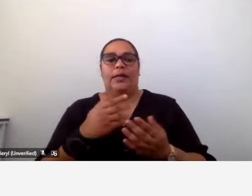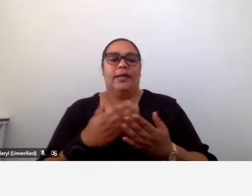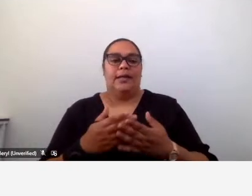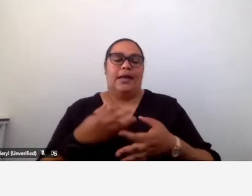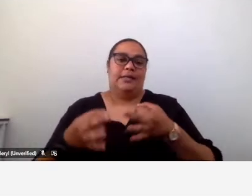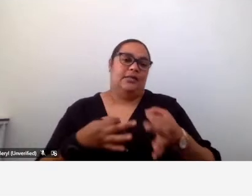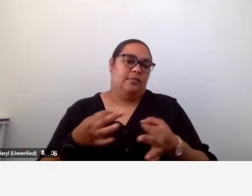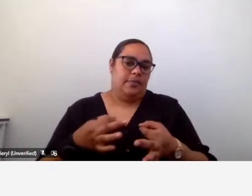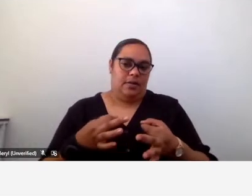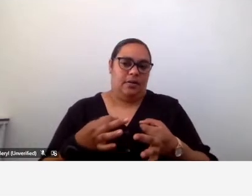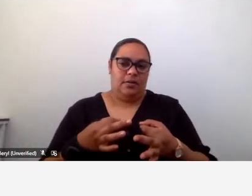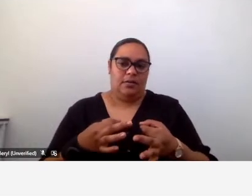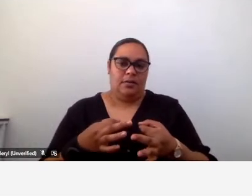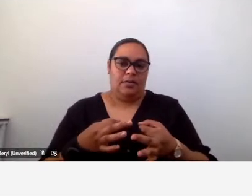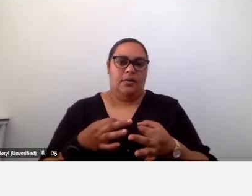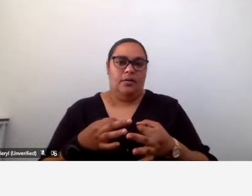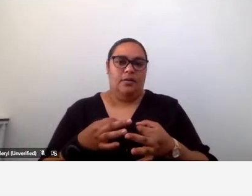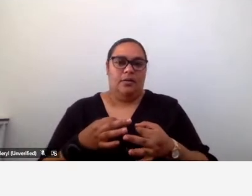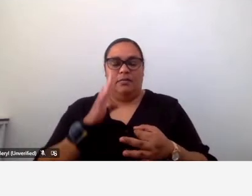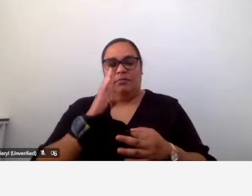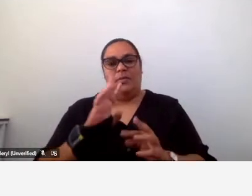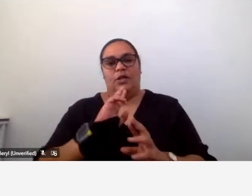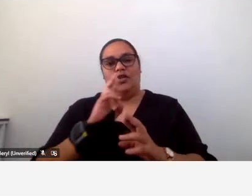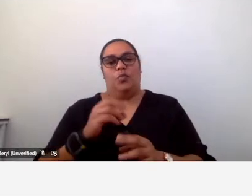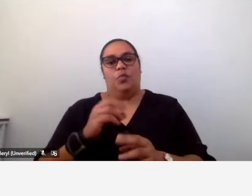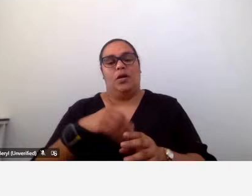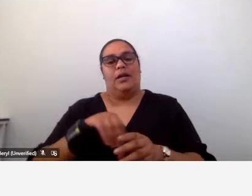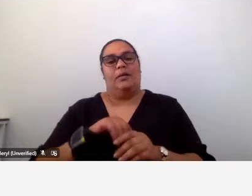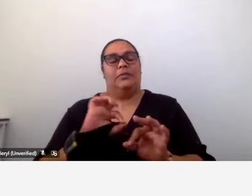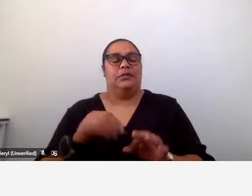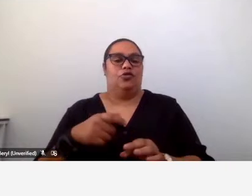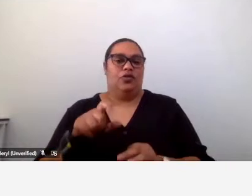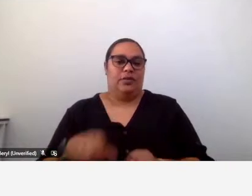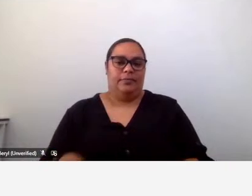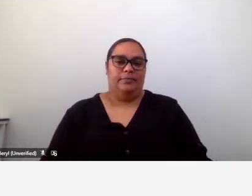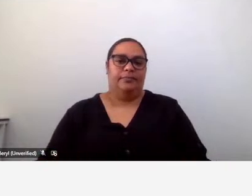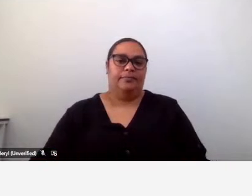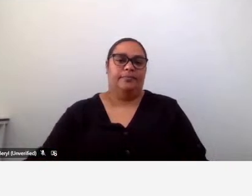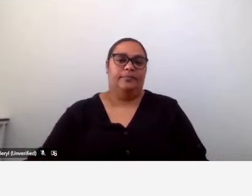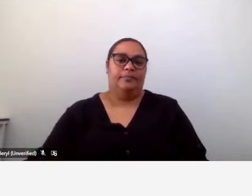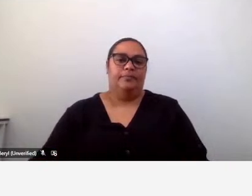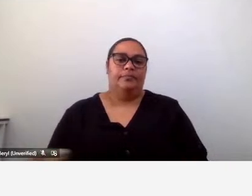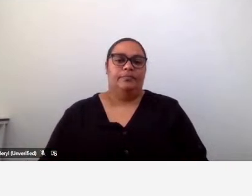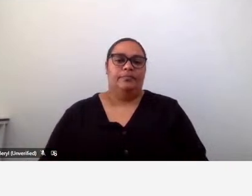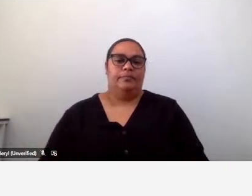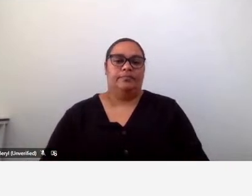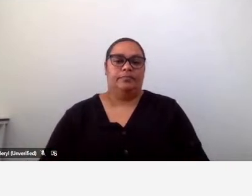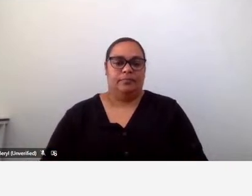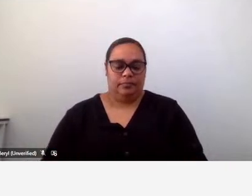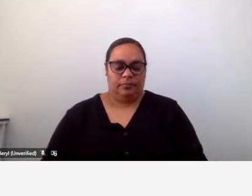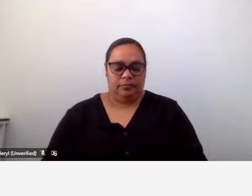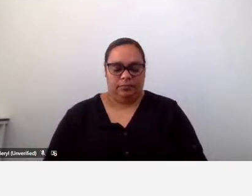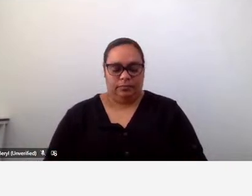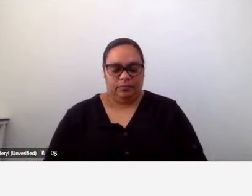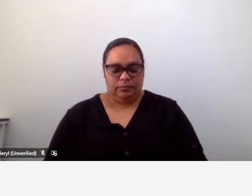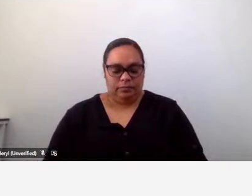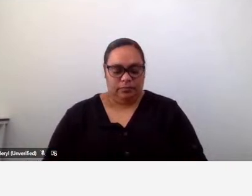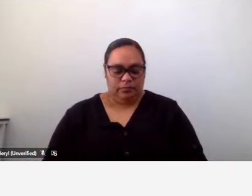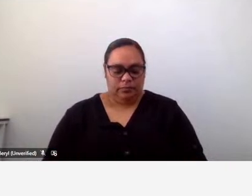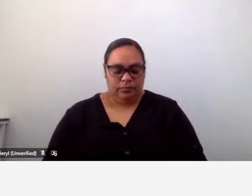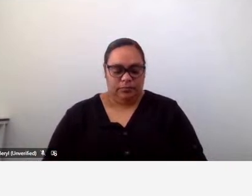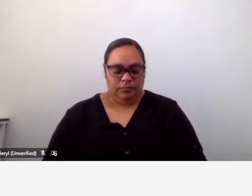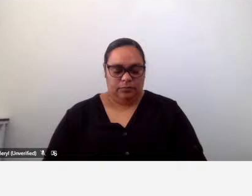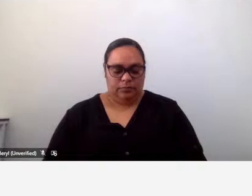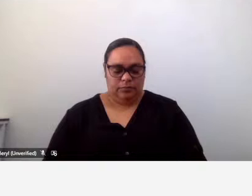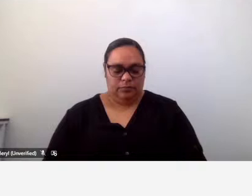direct responses in regard to that, Chair. Thank you so much, Chair. So just